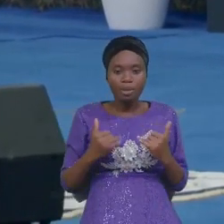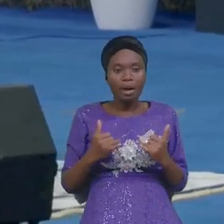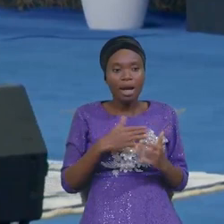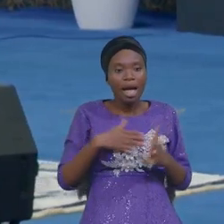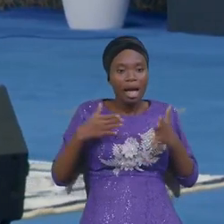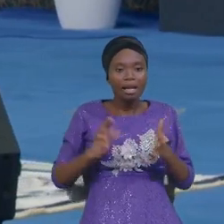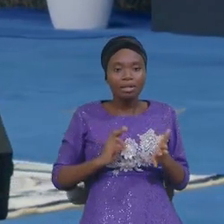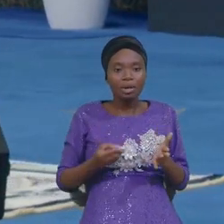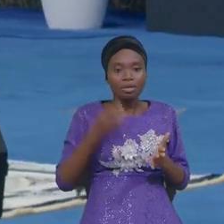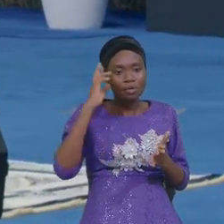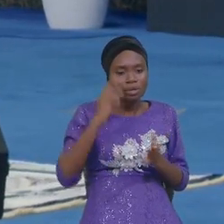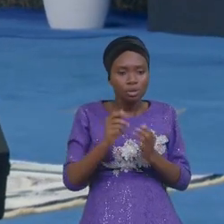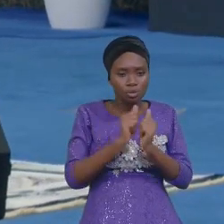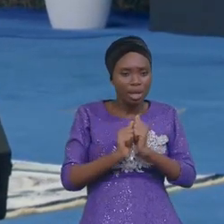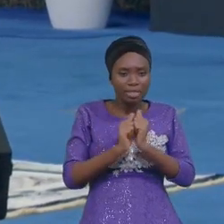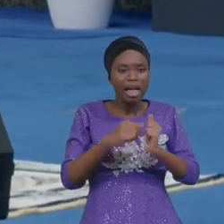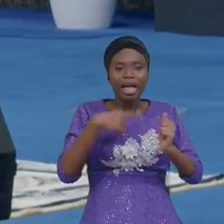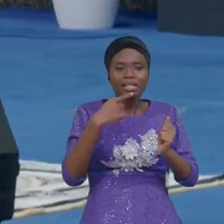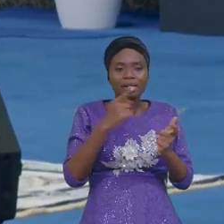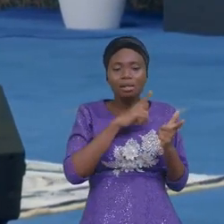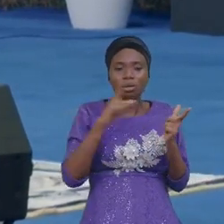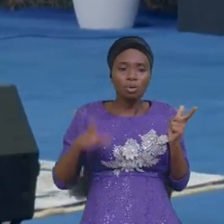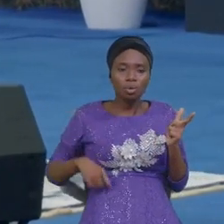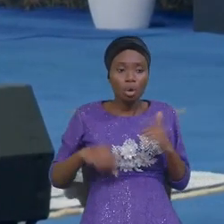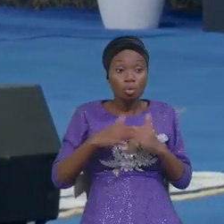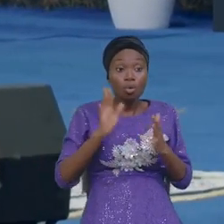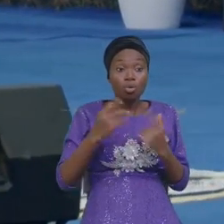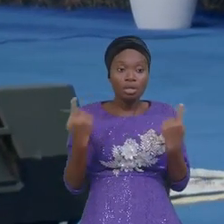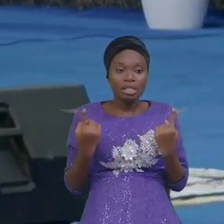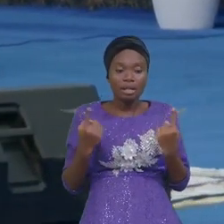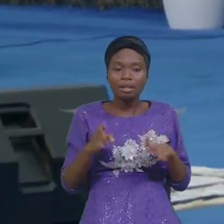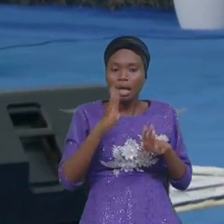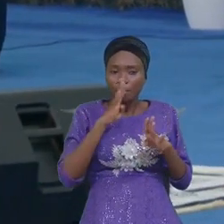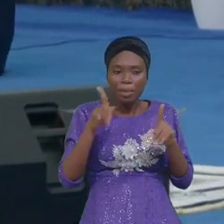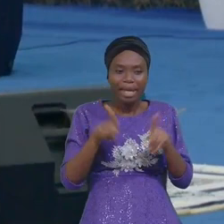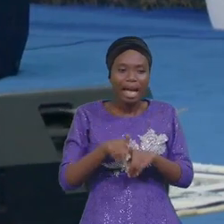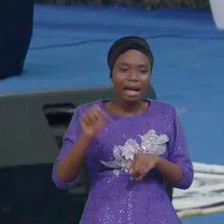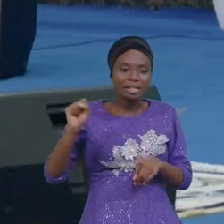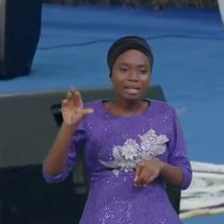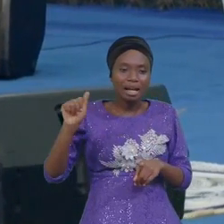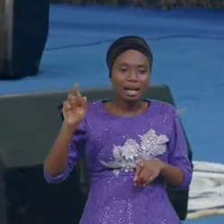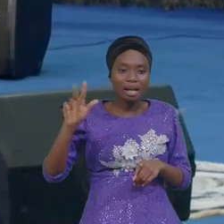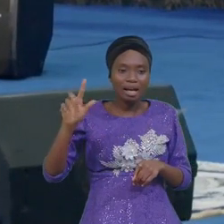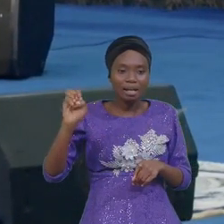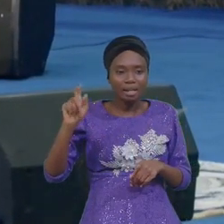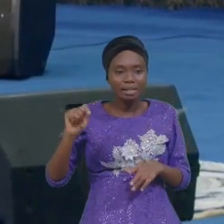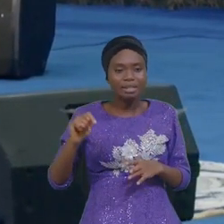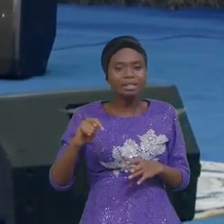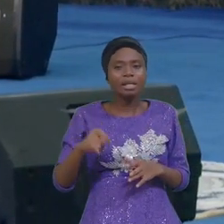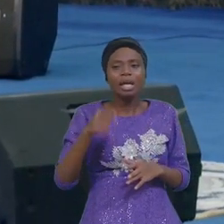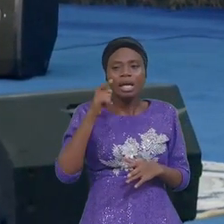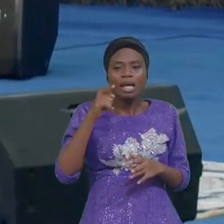reason together, says the Lord. Though your sins be as scarlet, they will be